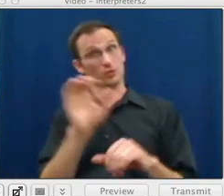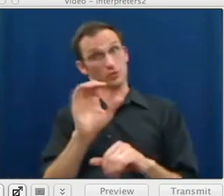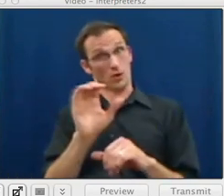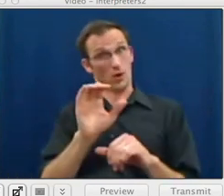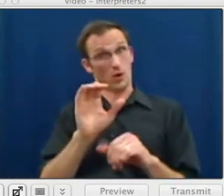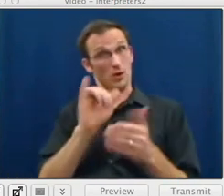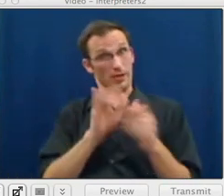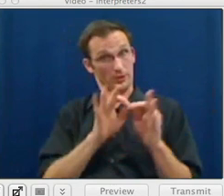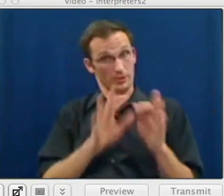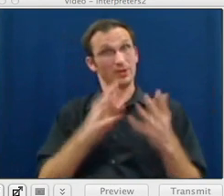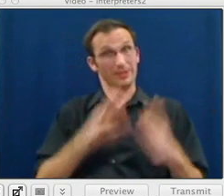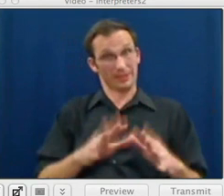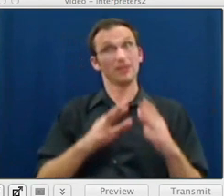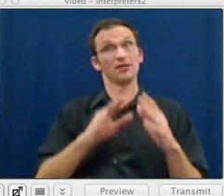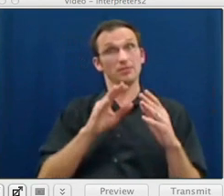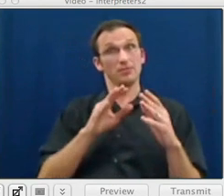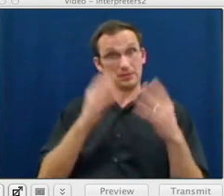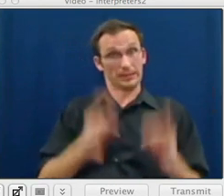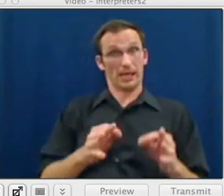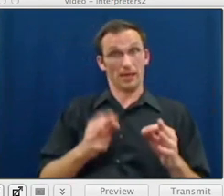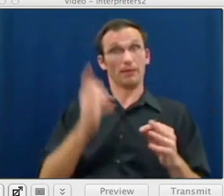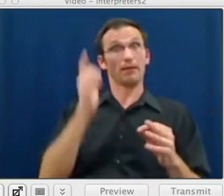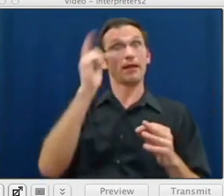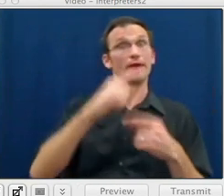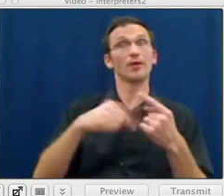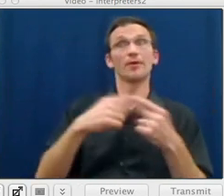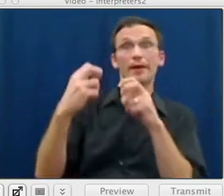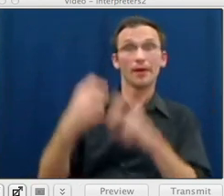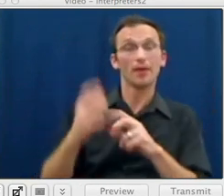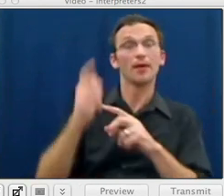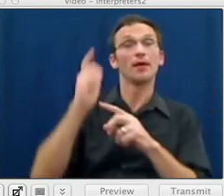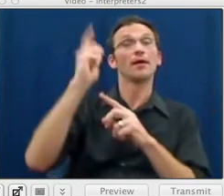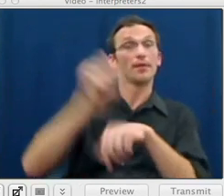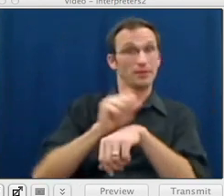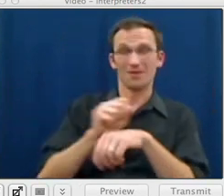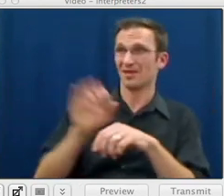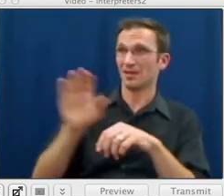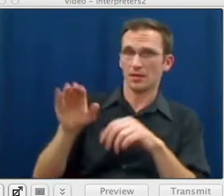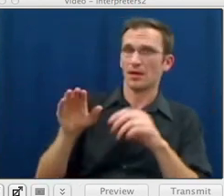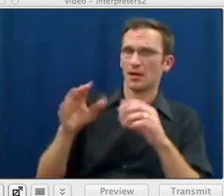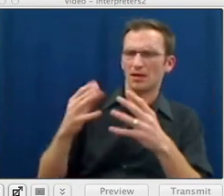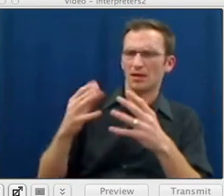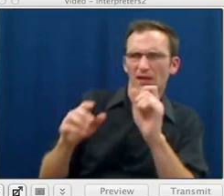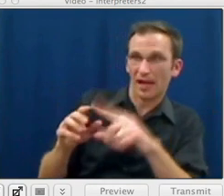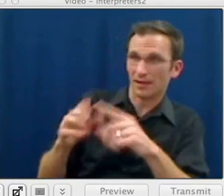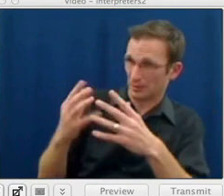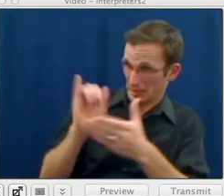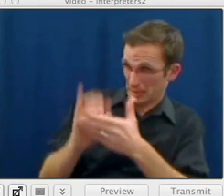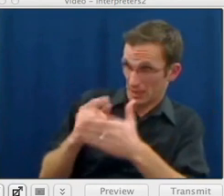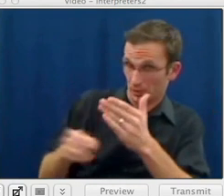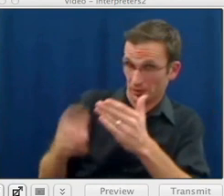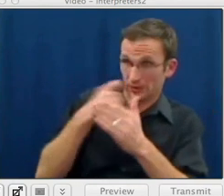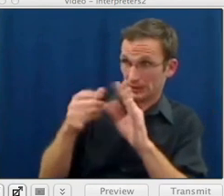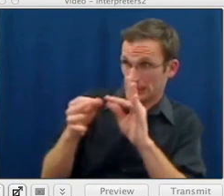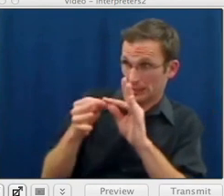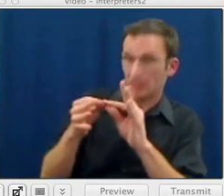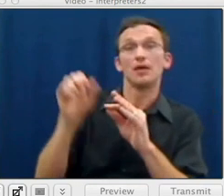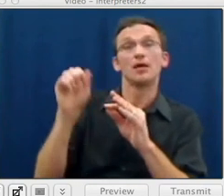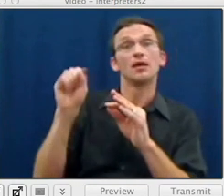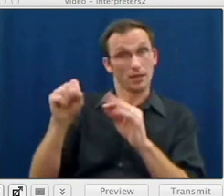checking with her and saying, "Are you sure you want to say this?" Yes, what they're going for is accuracy, but what they're forfeiting is, again,